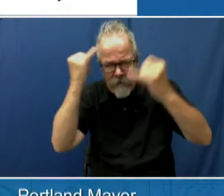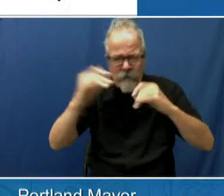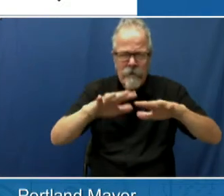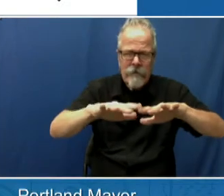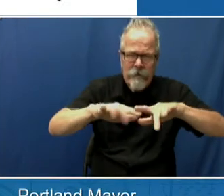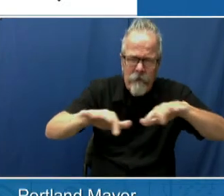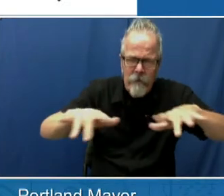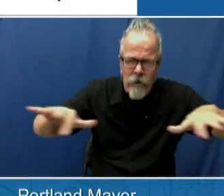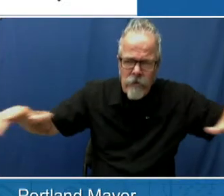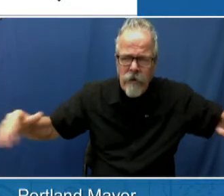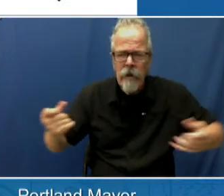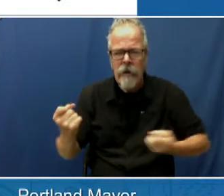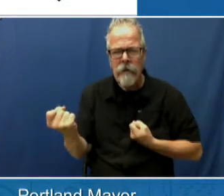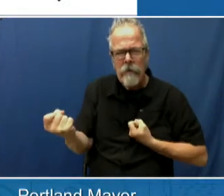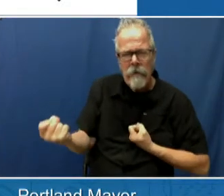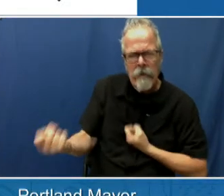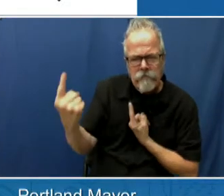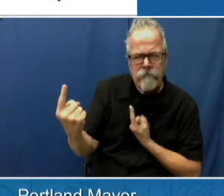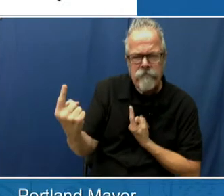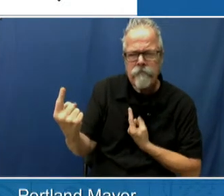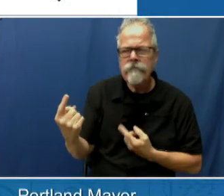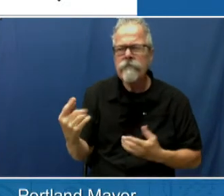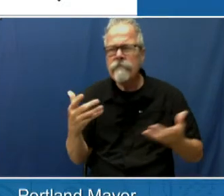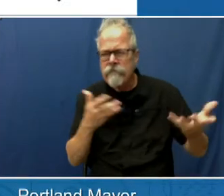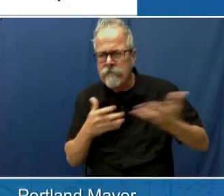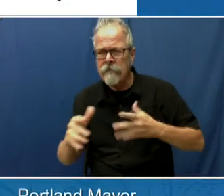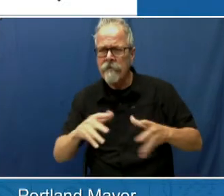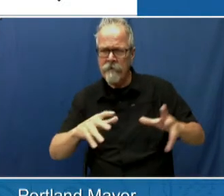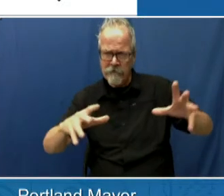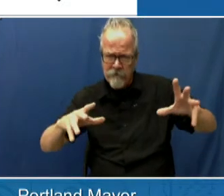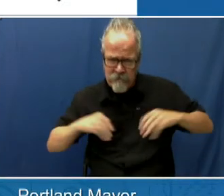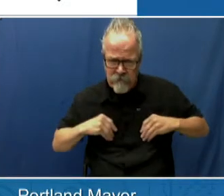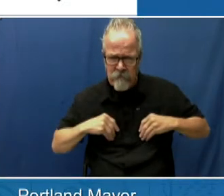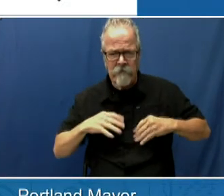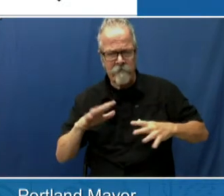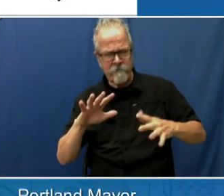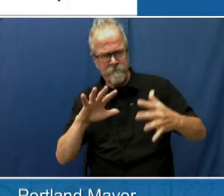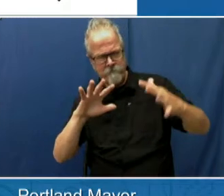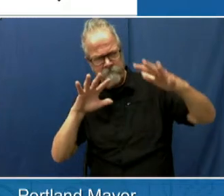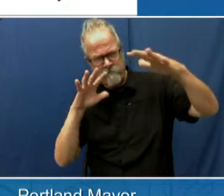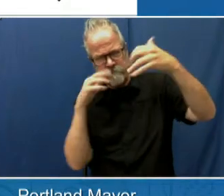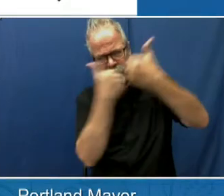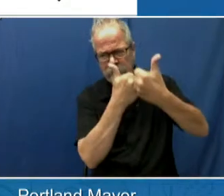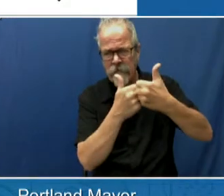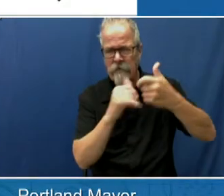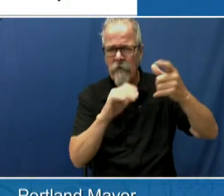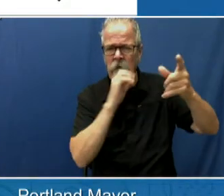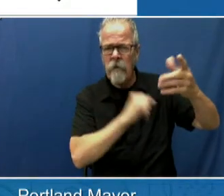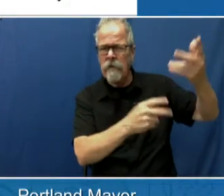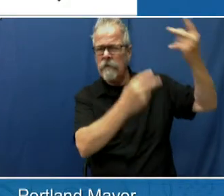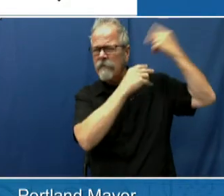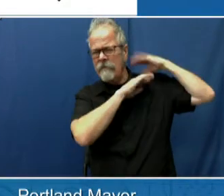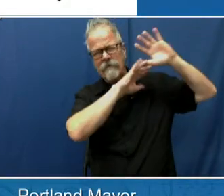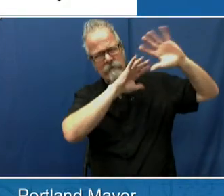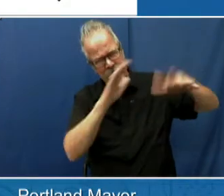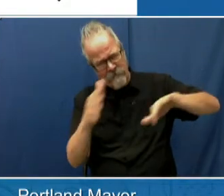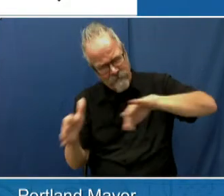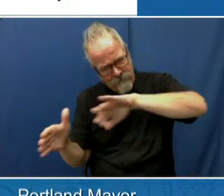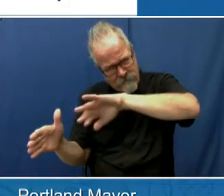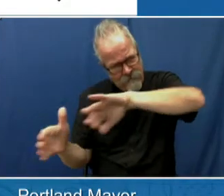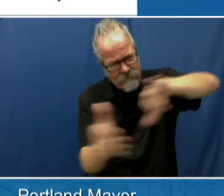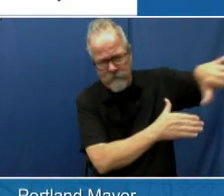culture that challenges the status quo to build the city of the future that we want to see